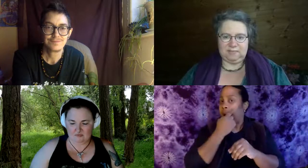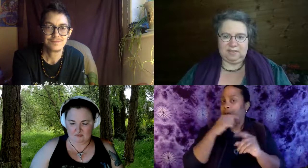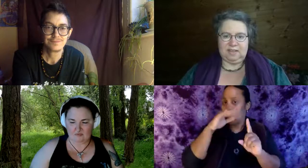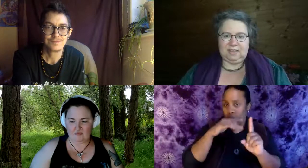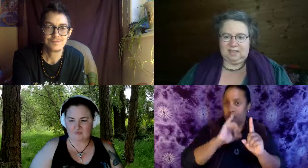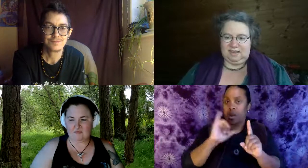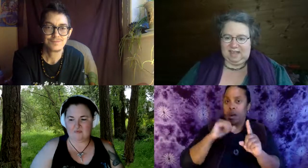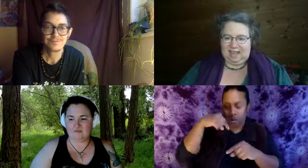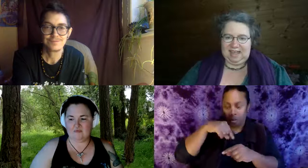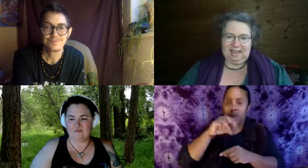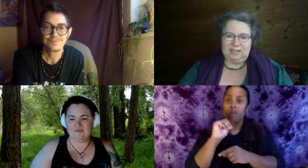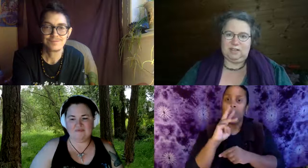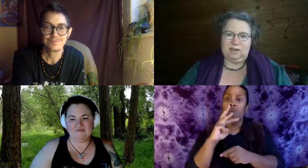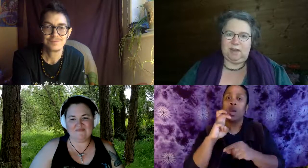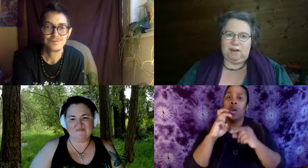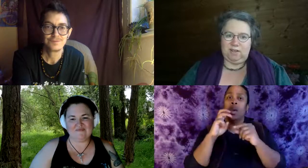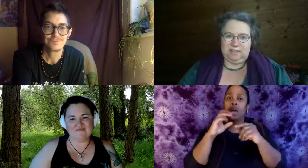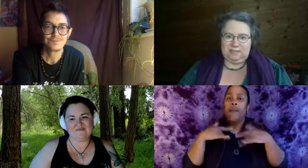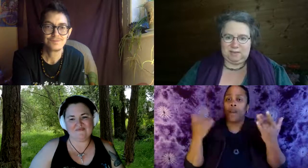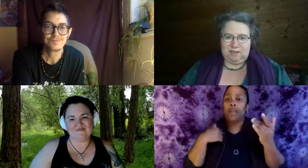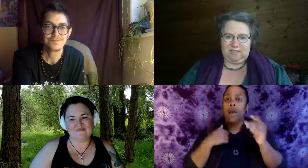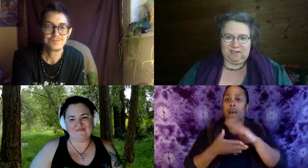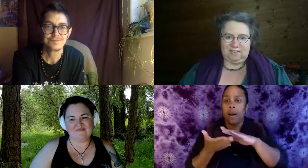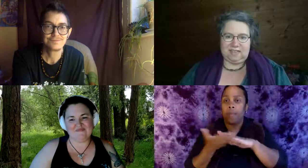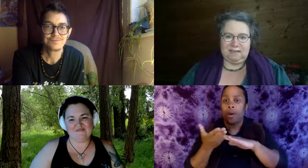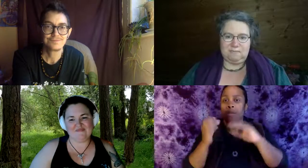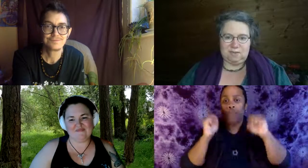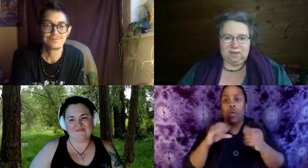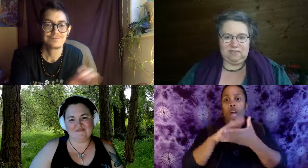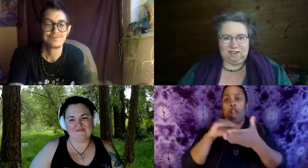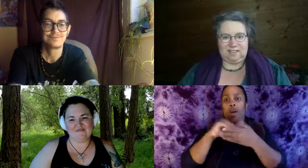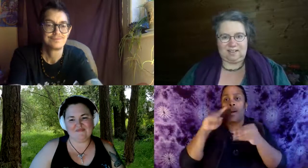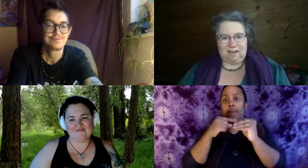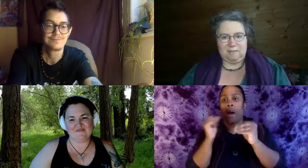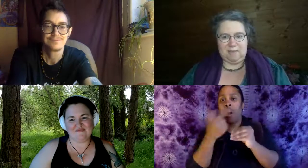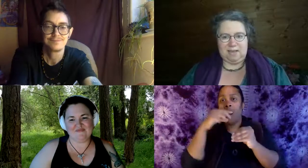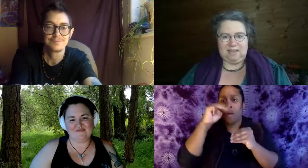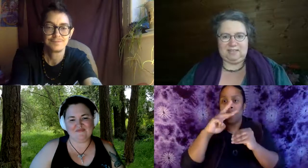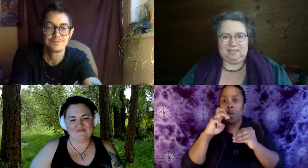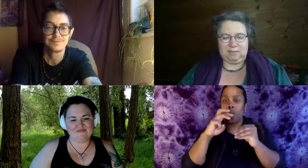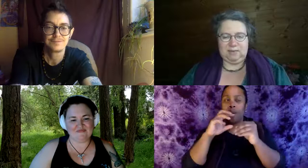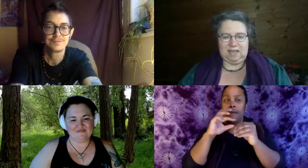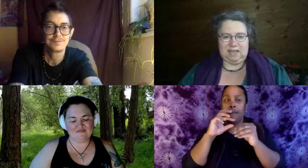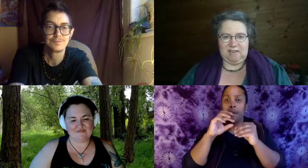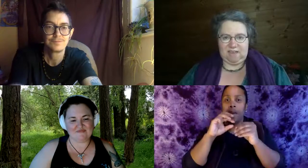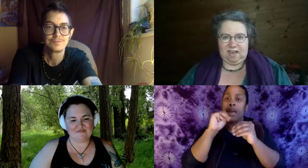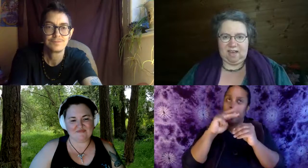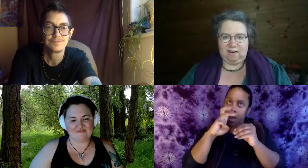run. And you can learn about all these MeWe fairs at mewefairs.com,